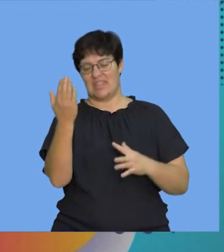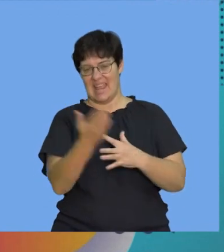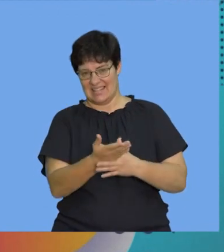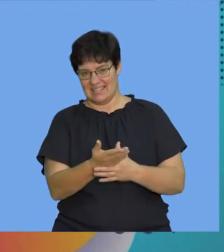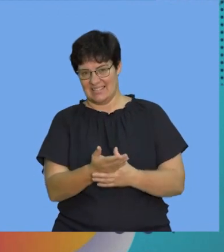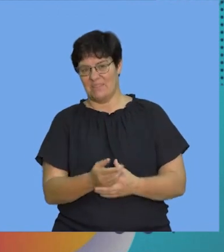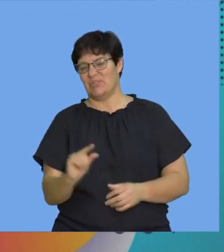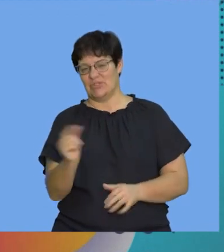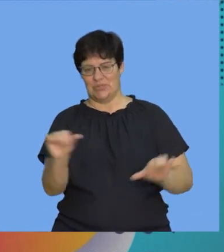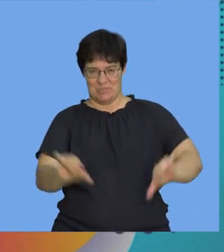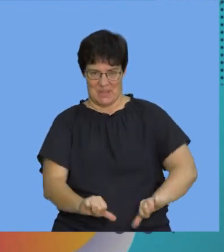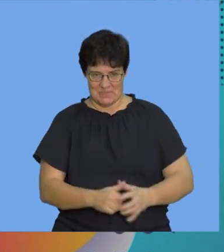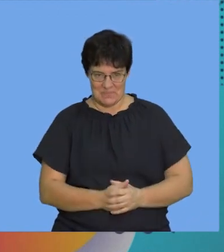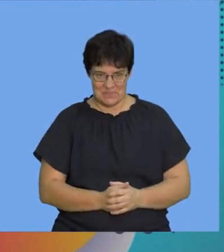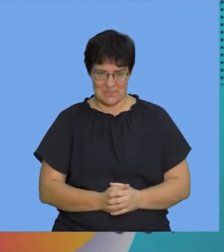with some more maths.